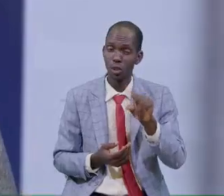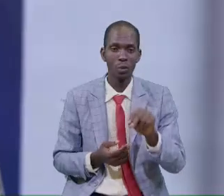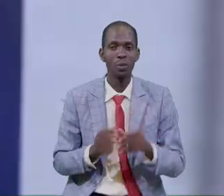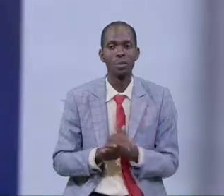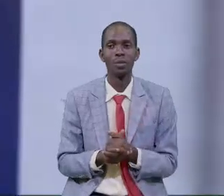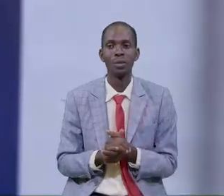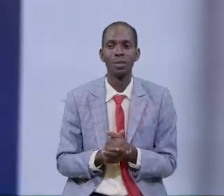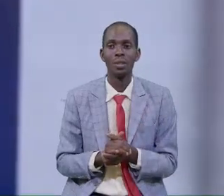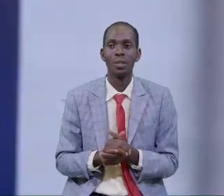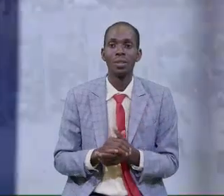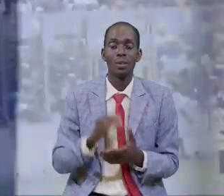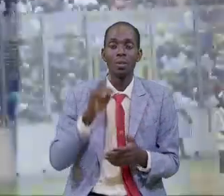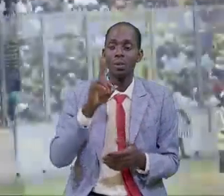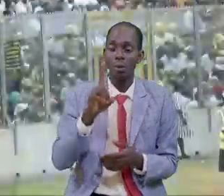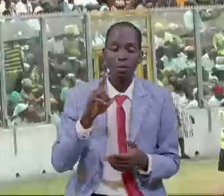1,000 times, no.